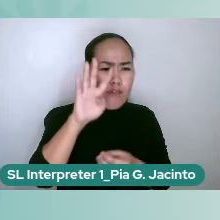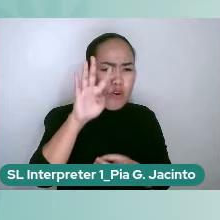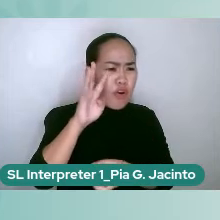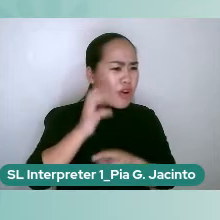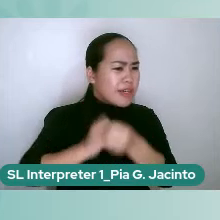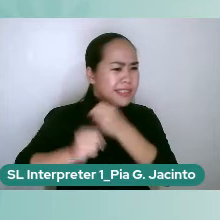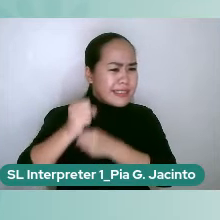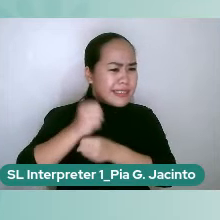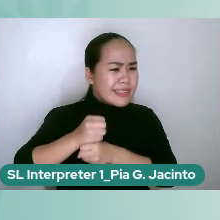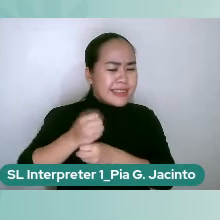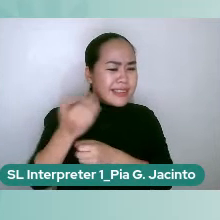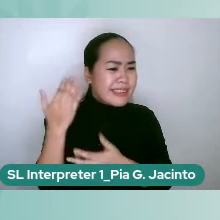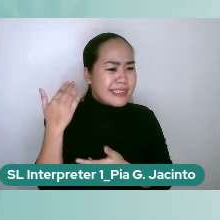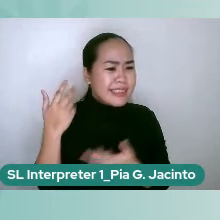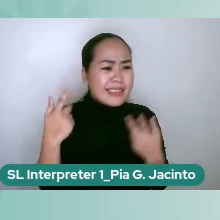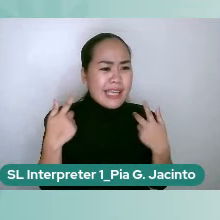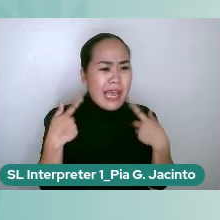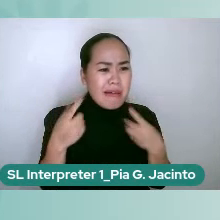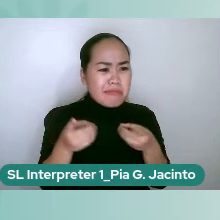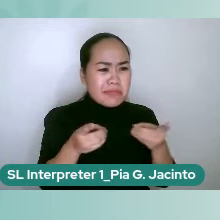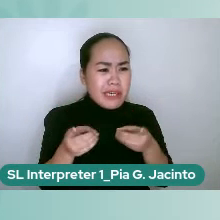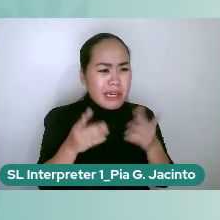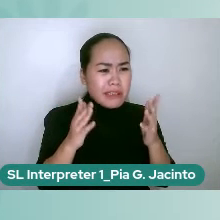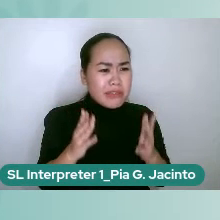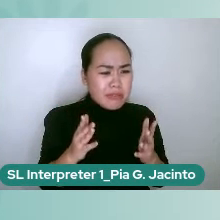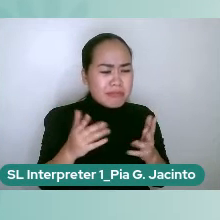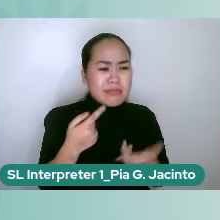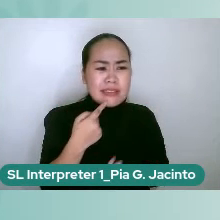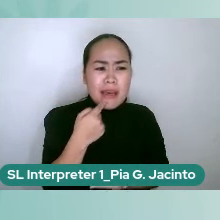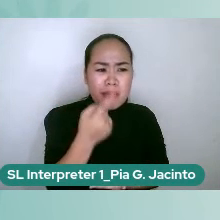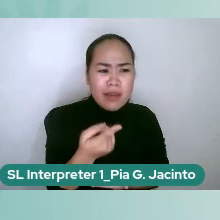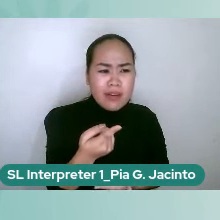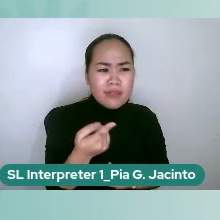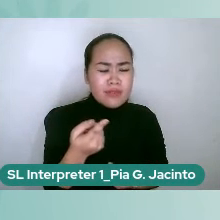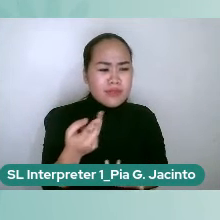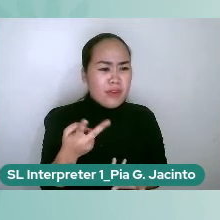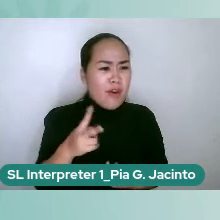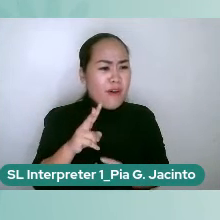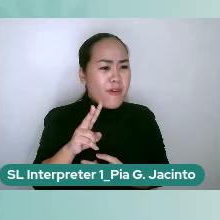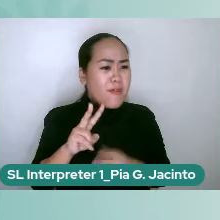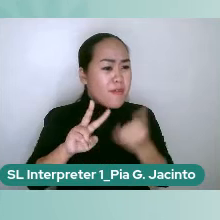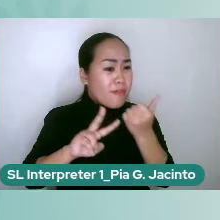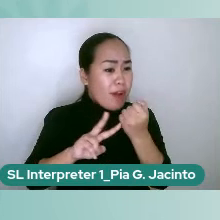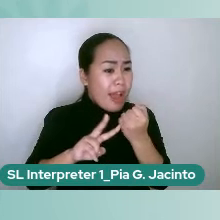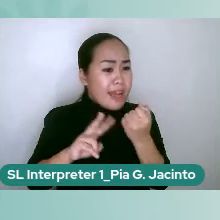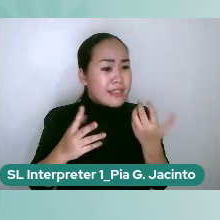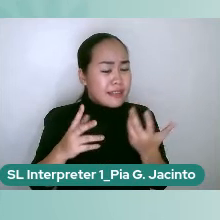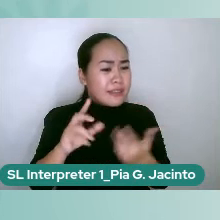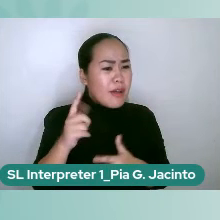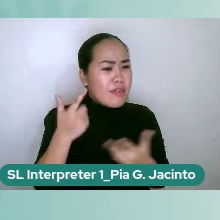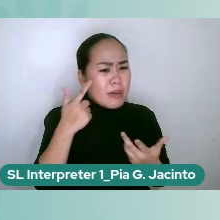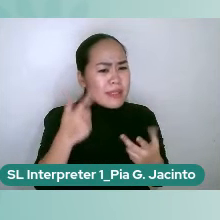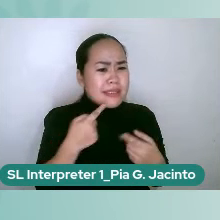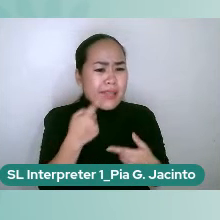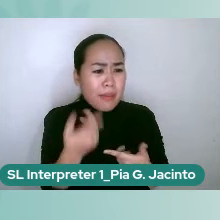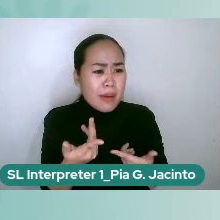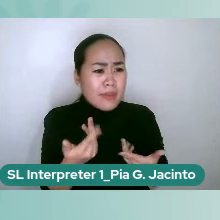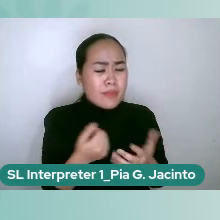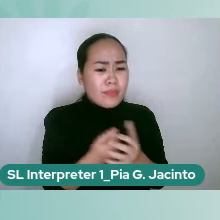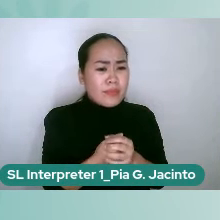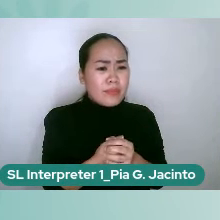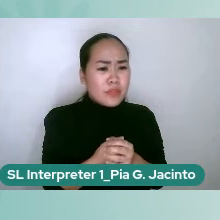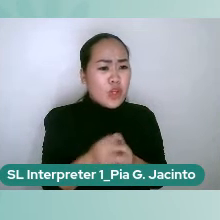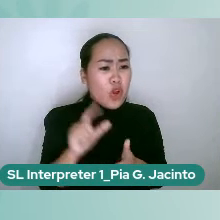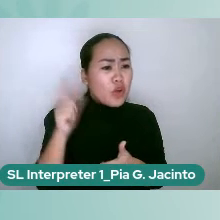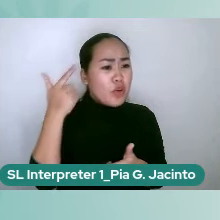the Director General made this announcement and invited governments to commit to eliminate cervical cancer. The next year, governments endorsed